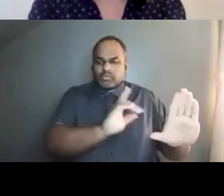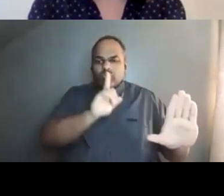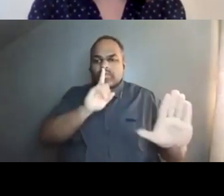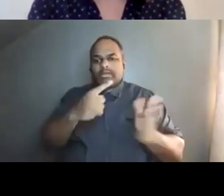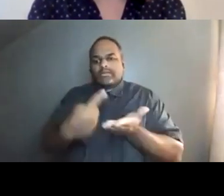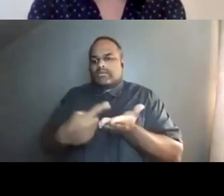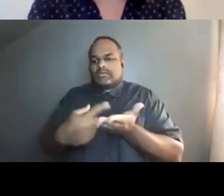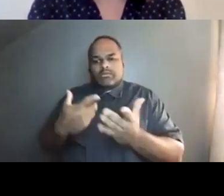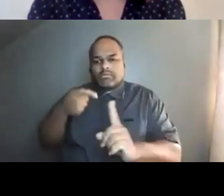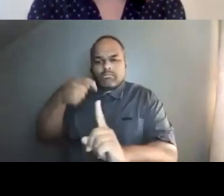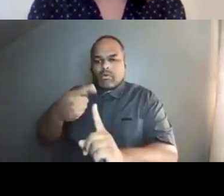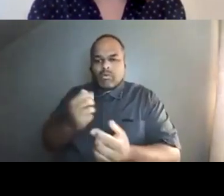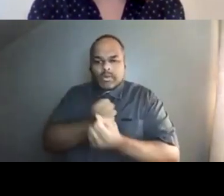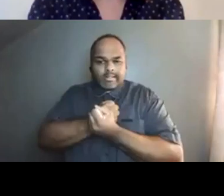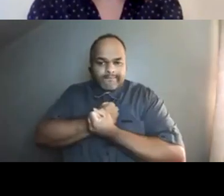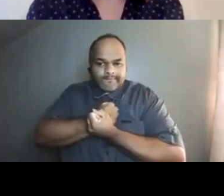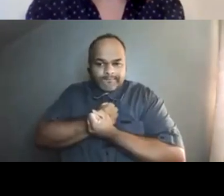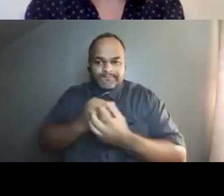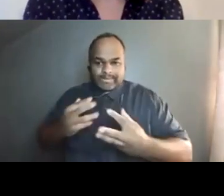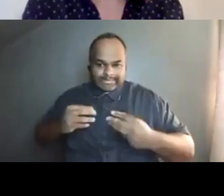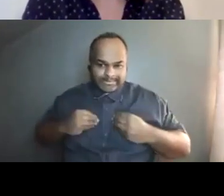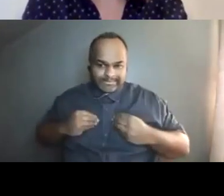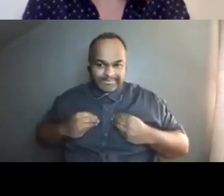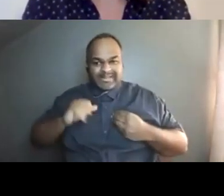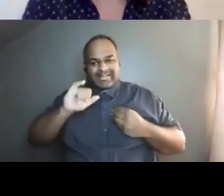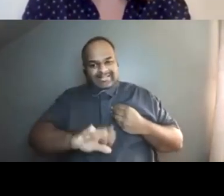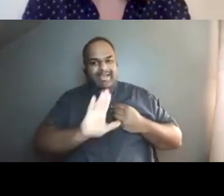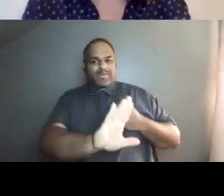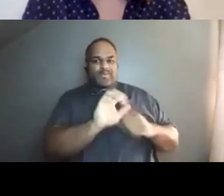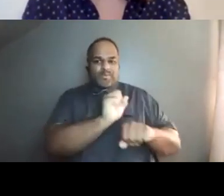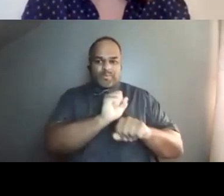and acceptance. And it was the work of Yulia Tsvetkova.